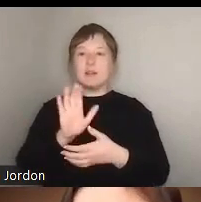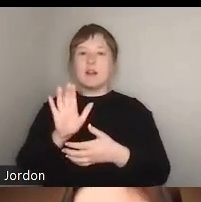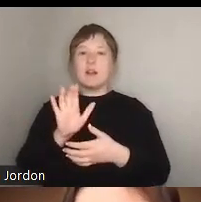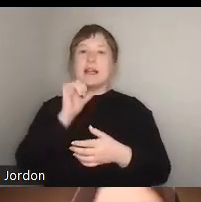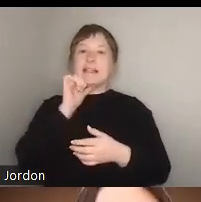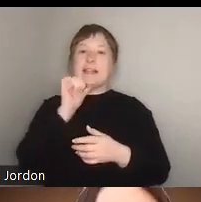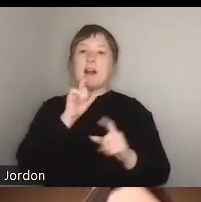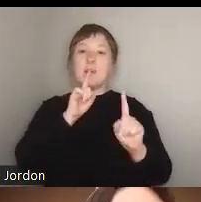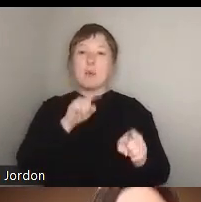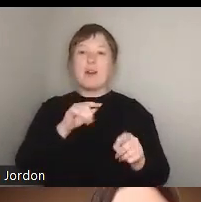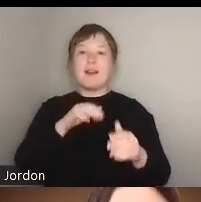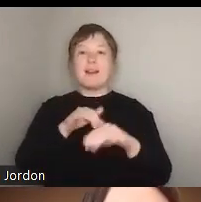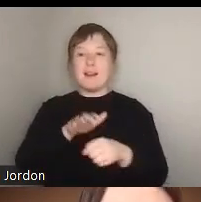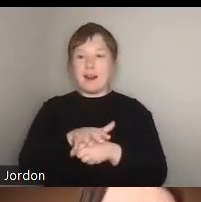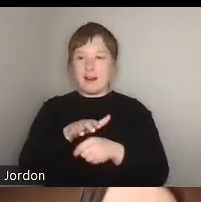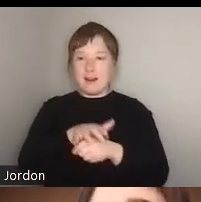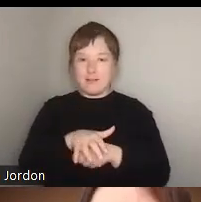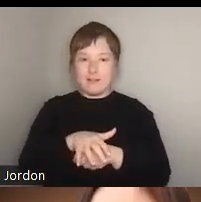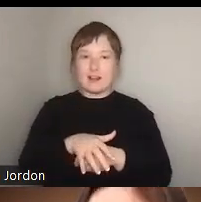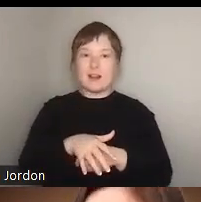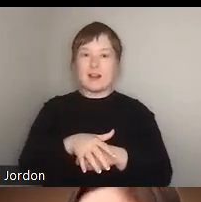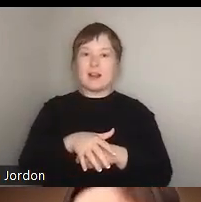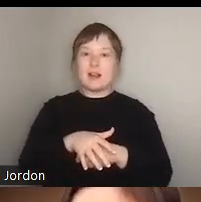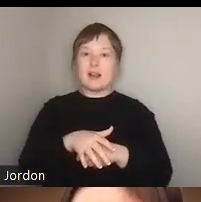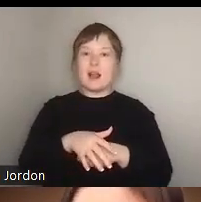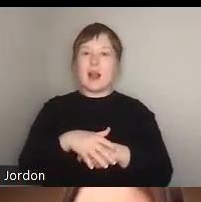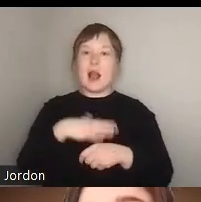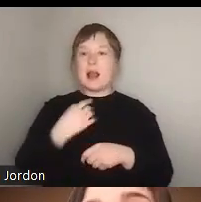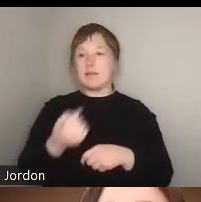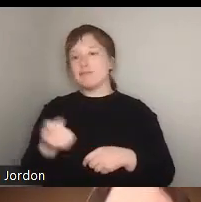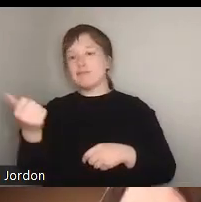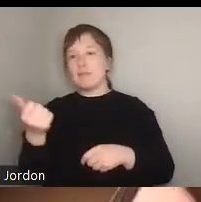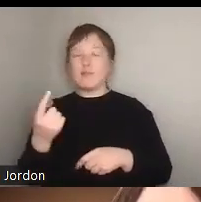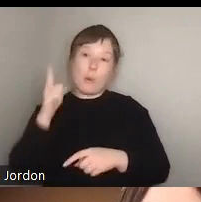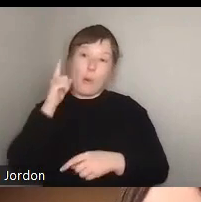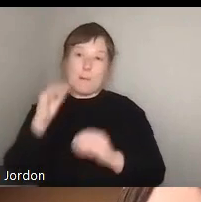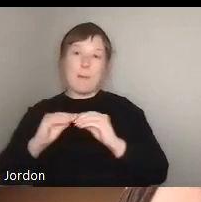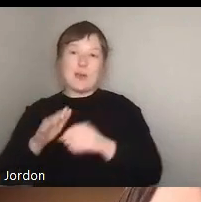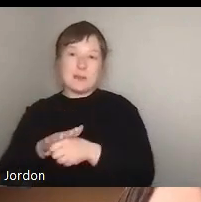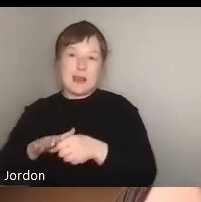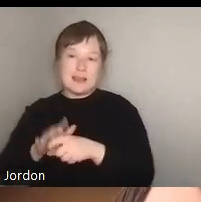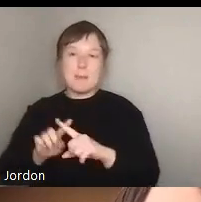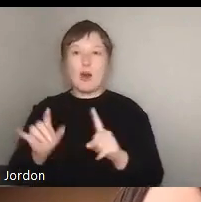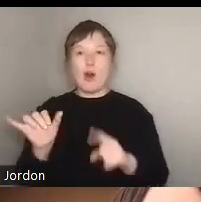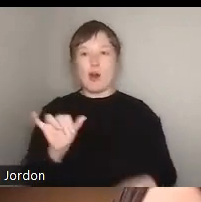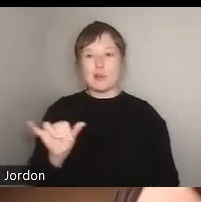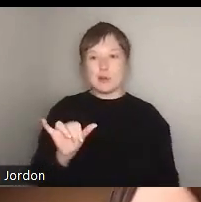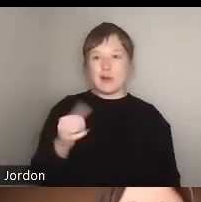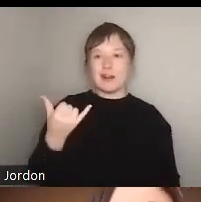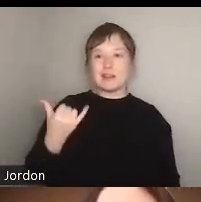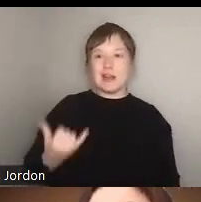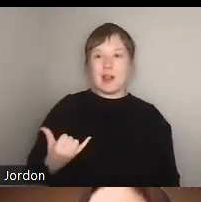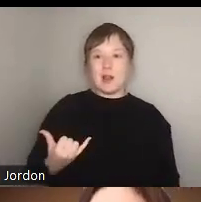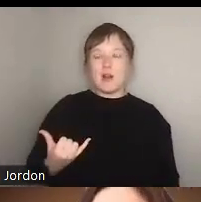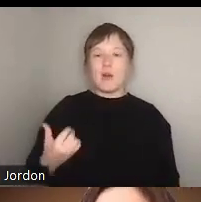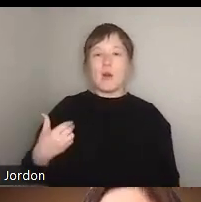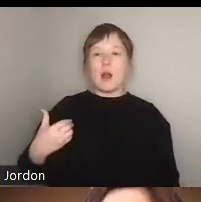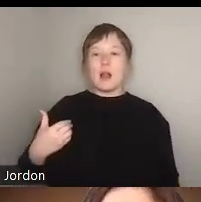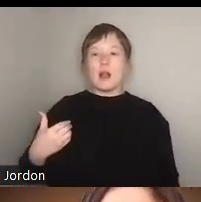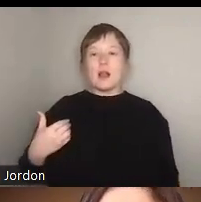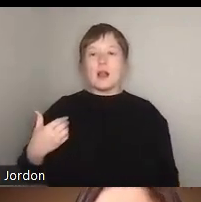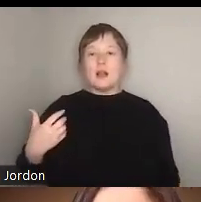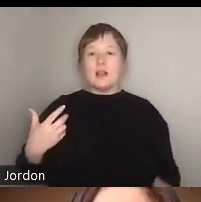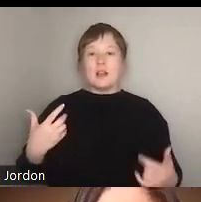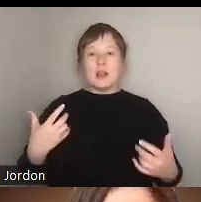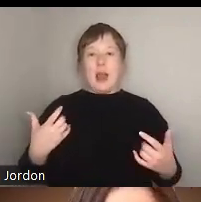underreported. And check that out, one, to make more space, but also because now, there are bullets here that kind of